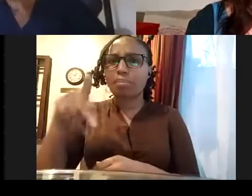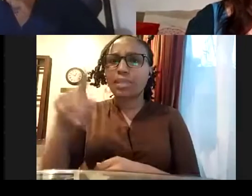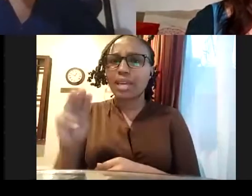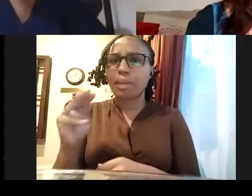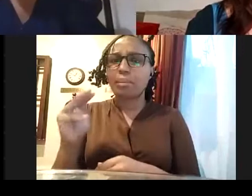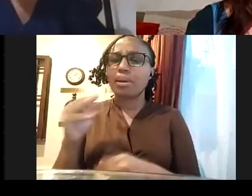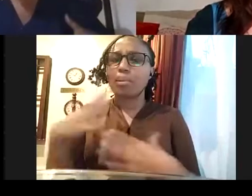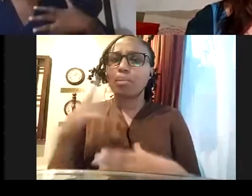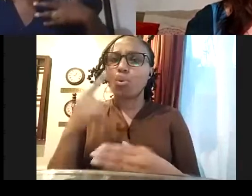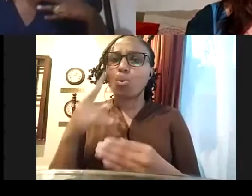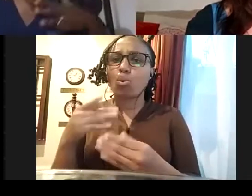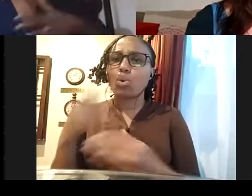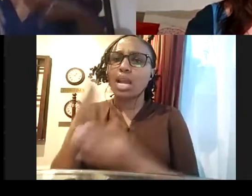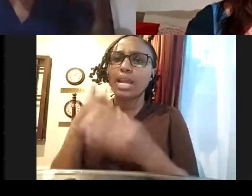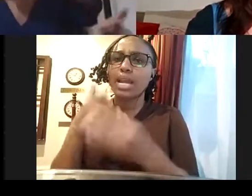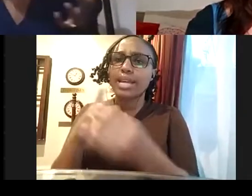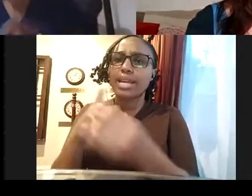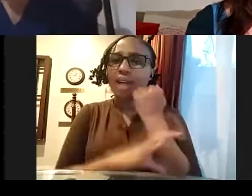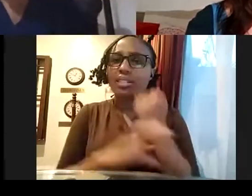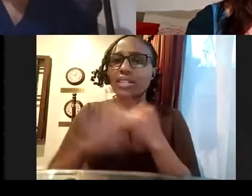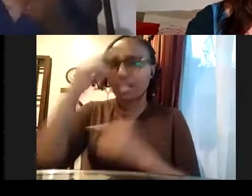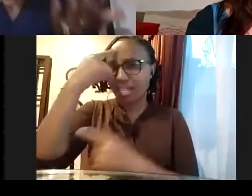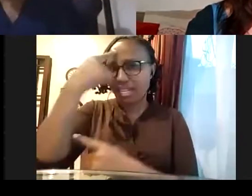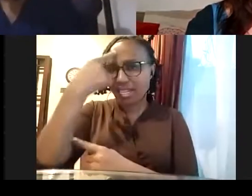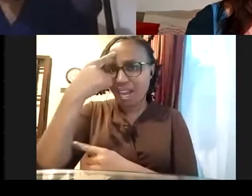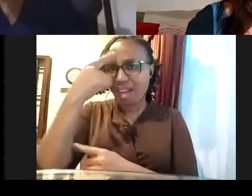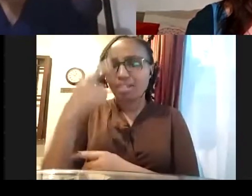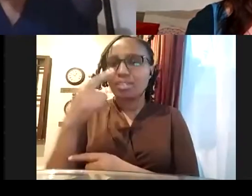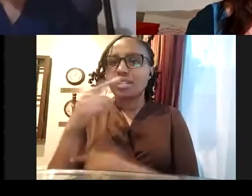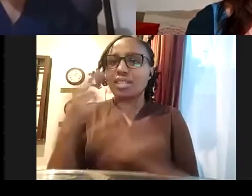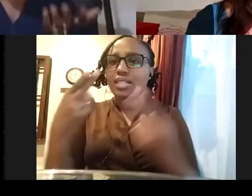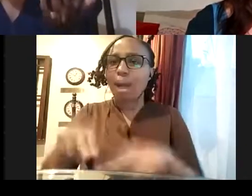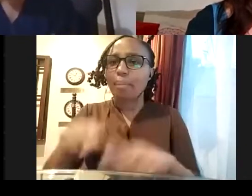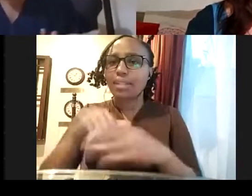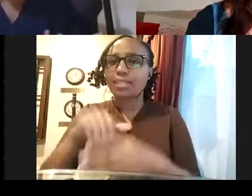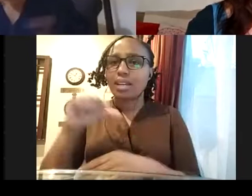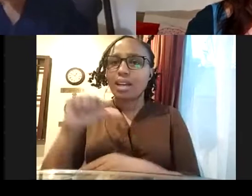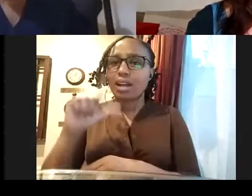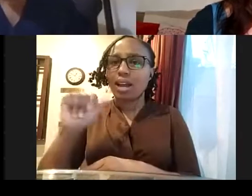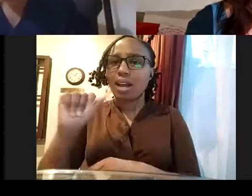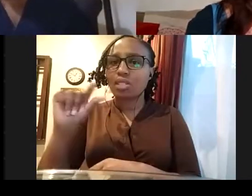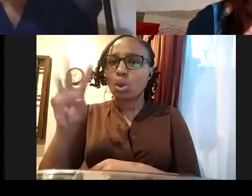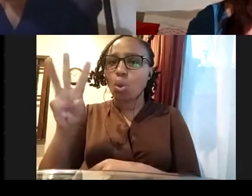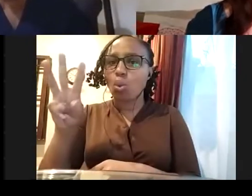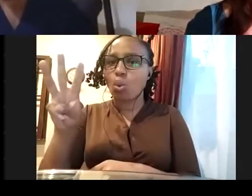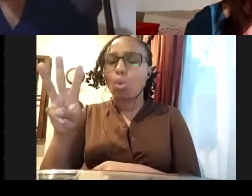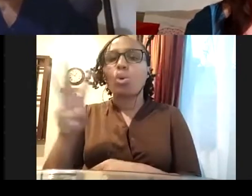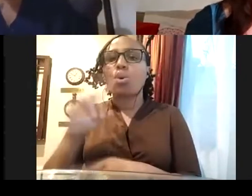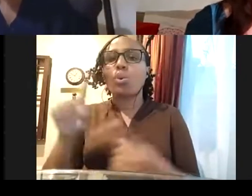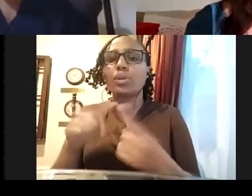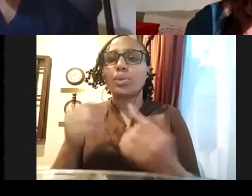India. And that's happened in across states in India. It happens in Glasgow as well, when we had the session at the Story Cafe in